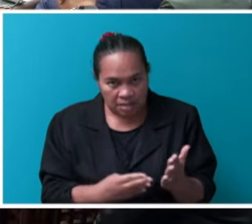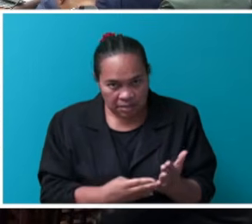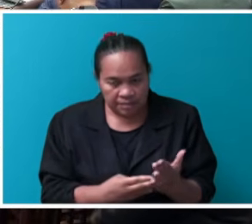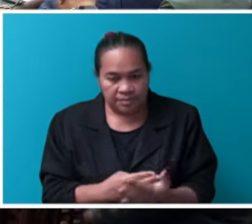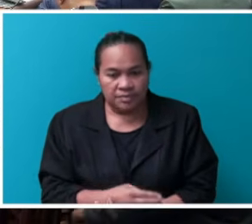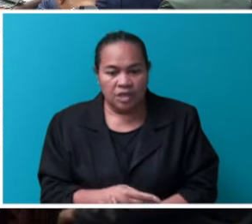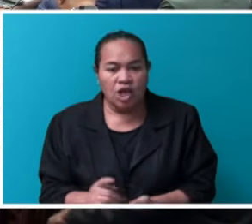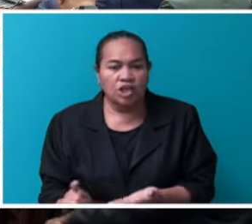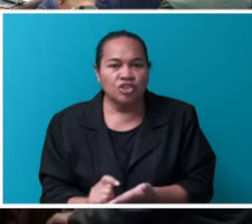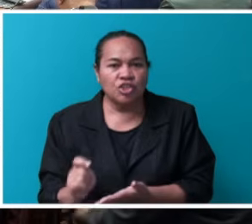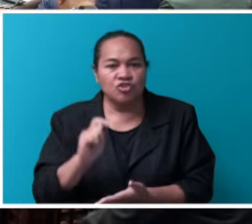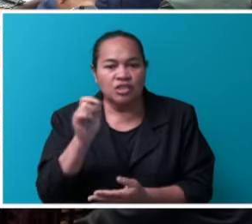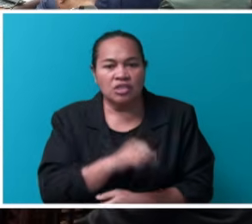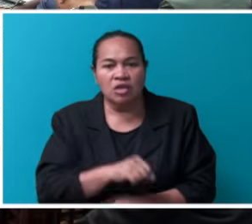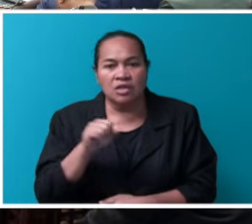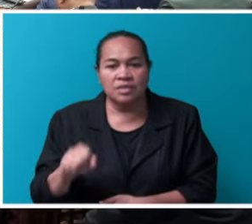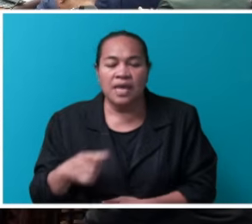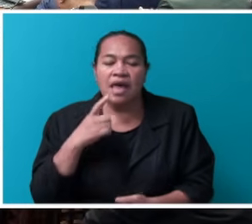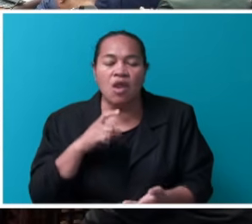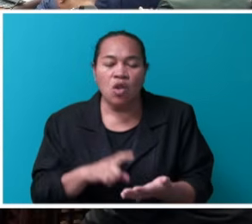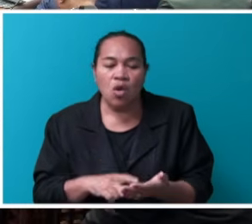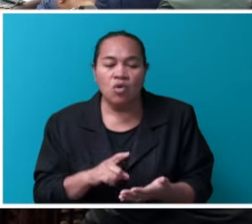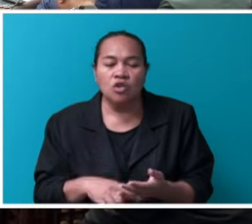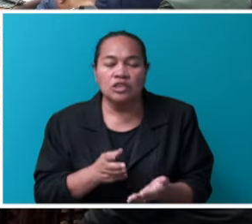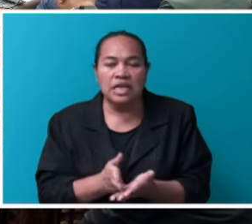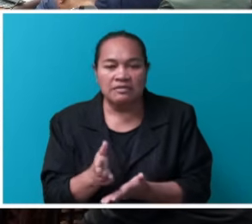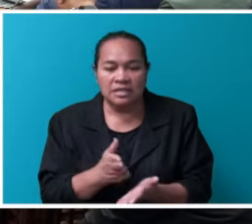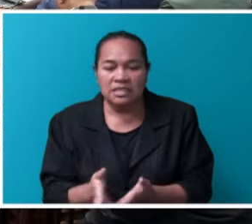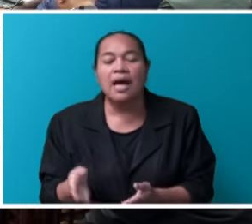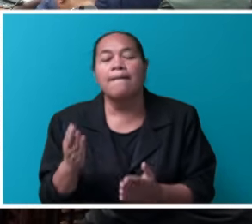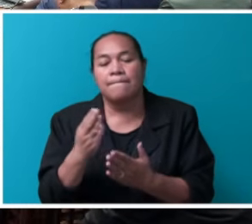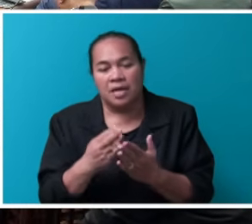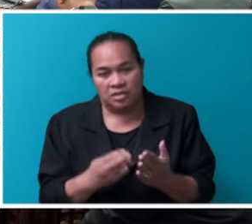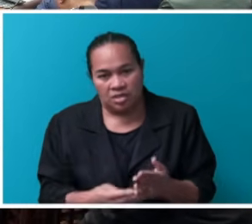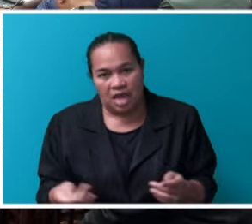Tertiary Scholarships and Loans Services Budget Amendment Bill,